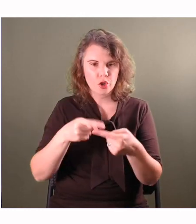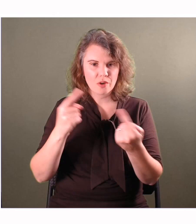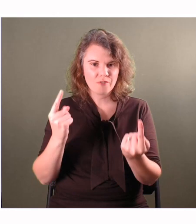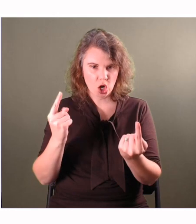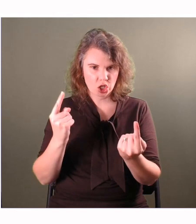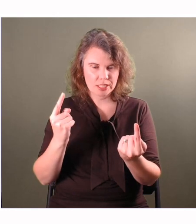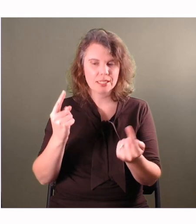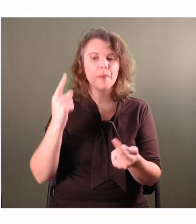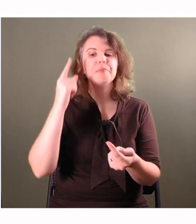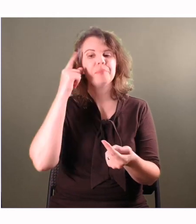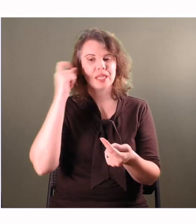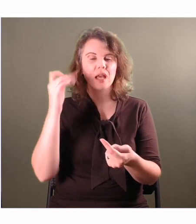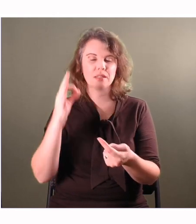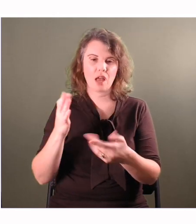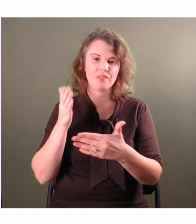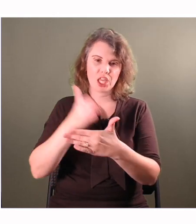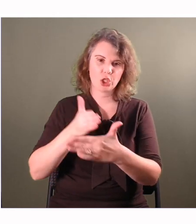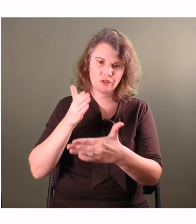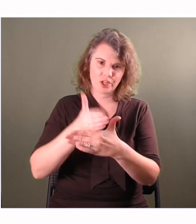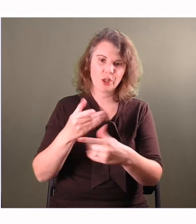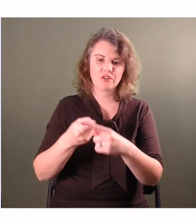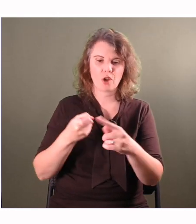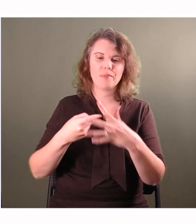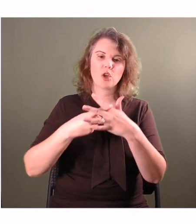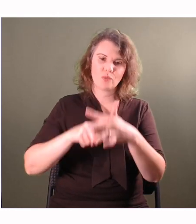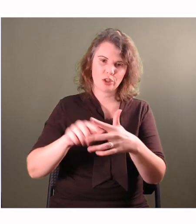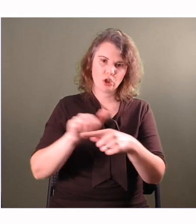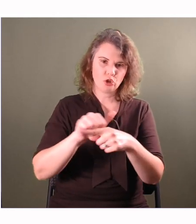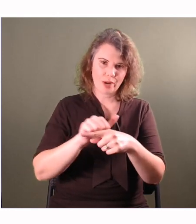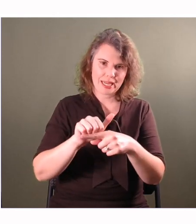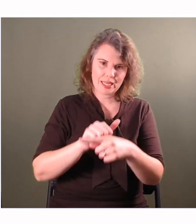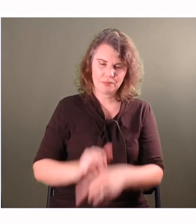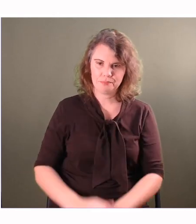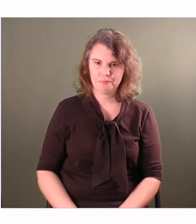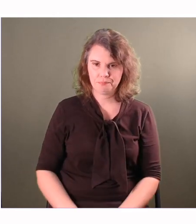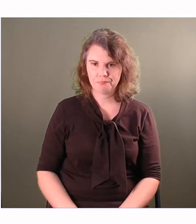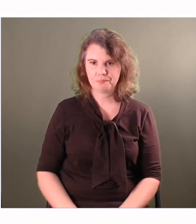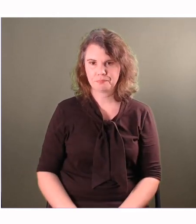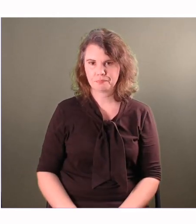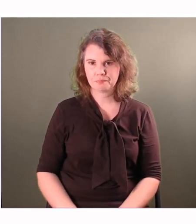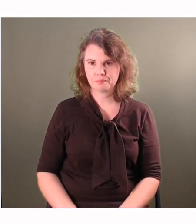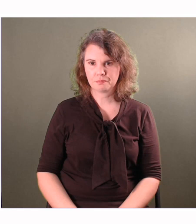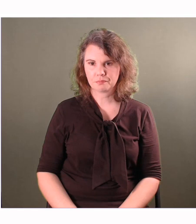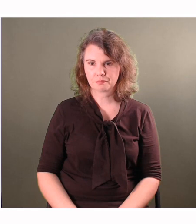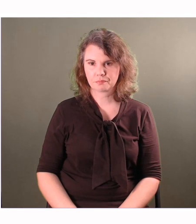rule because of the proactive interference from the original training.